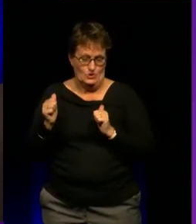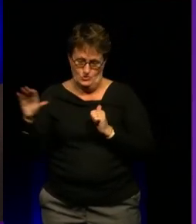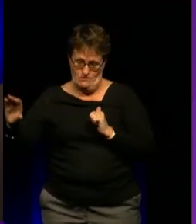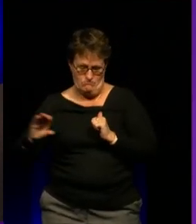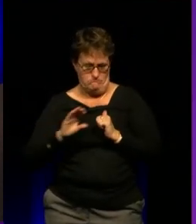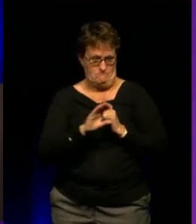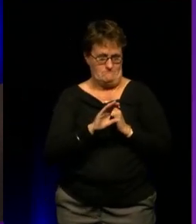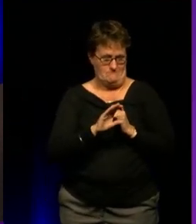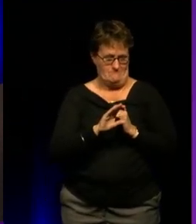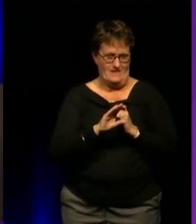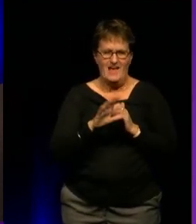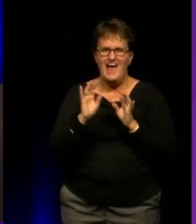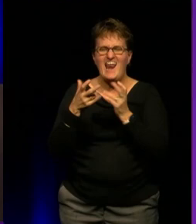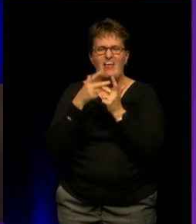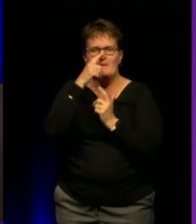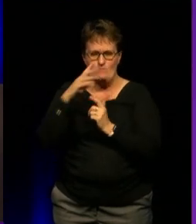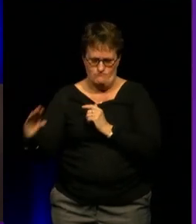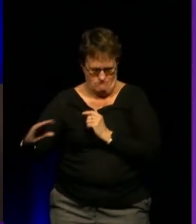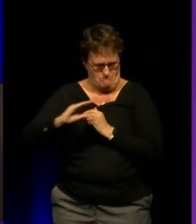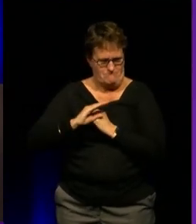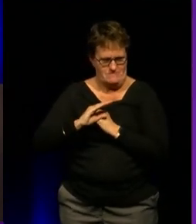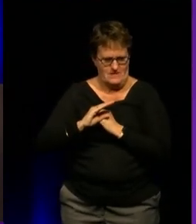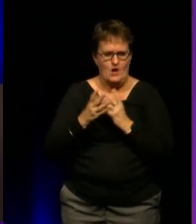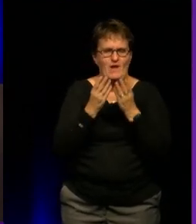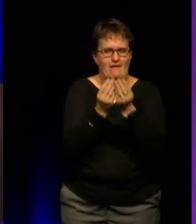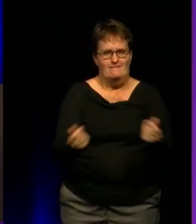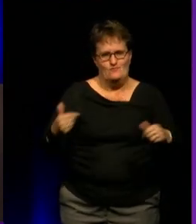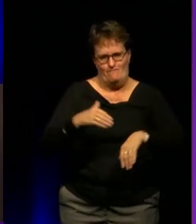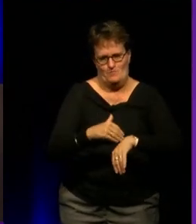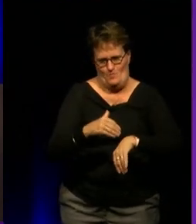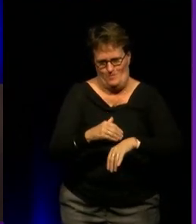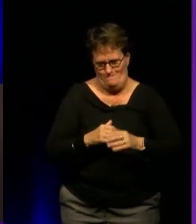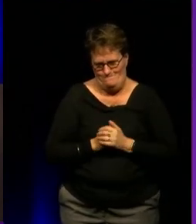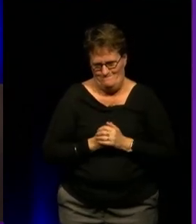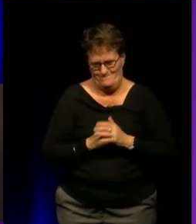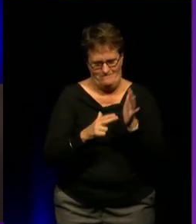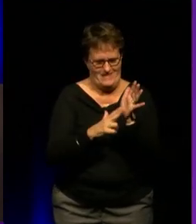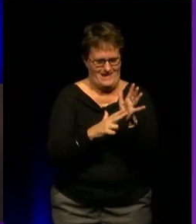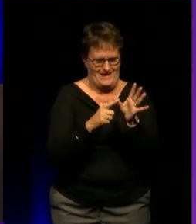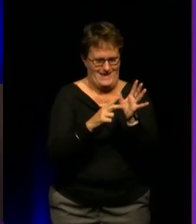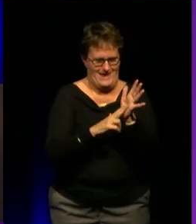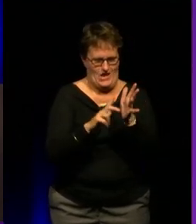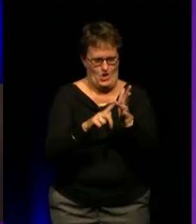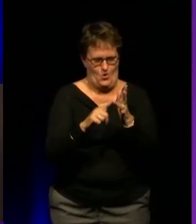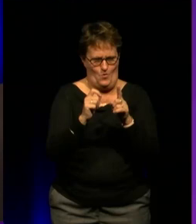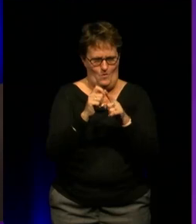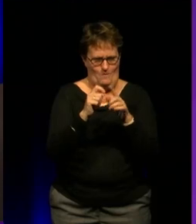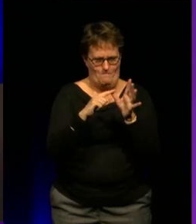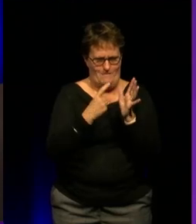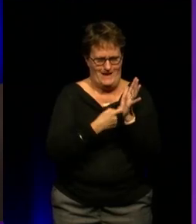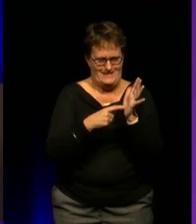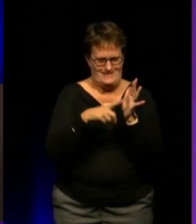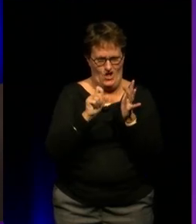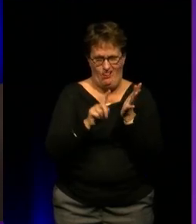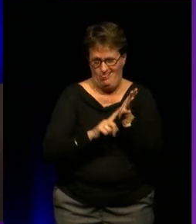some more money, and we found the solution to the nanoparticle, and it worked. And we kept getting better and better over